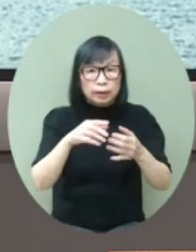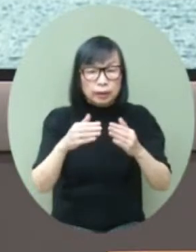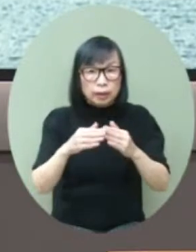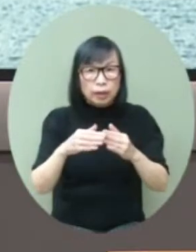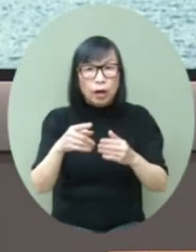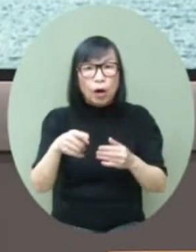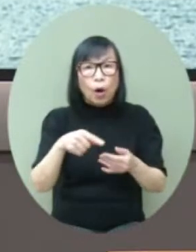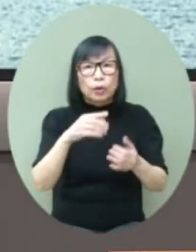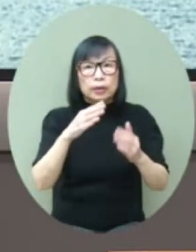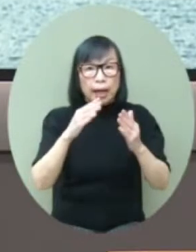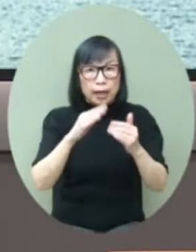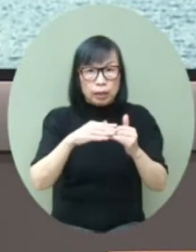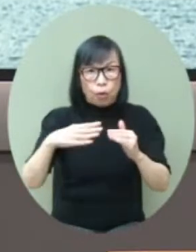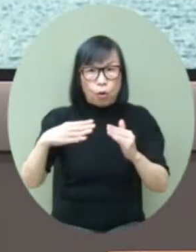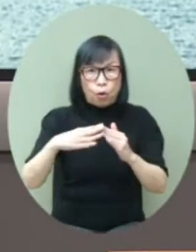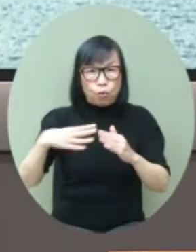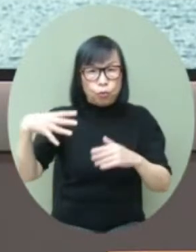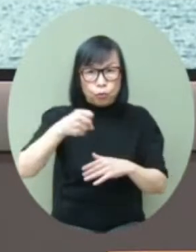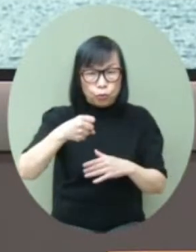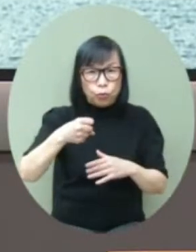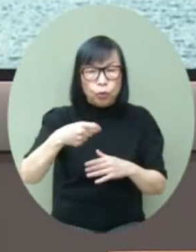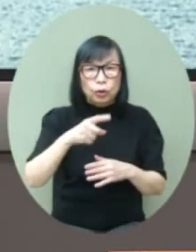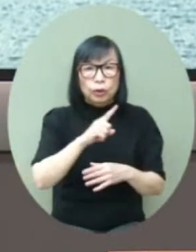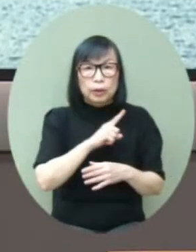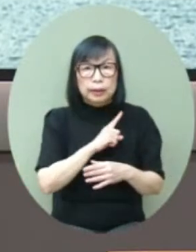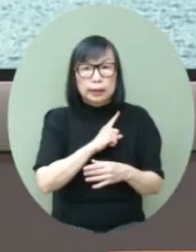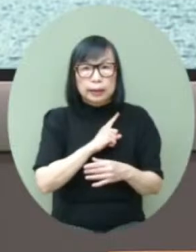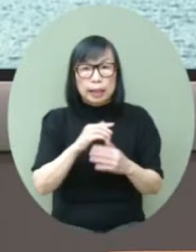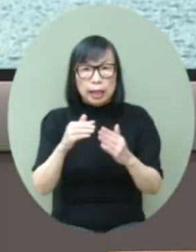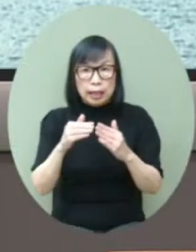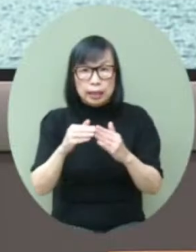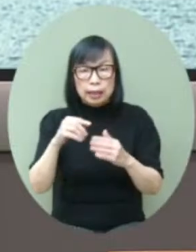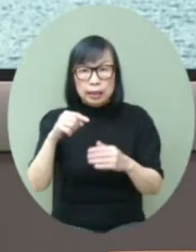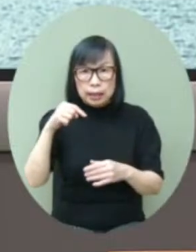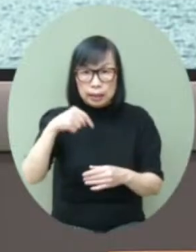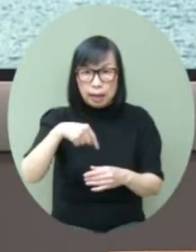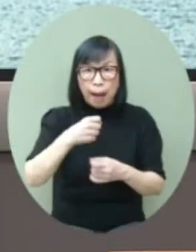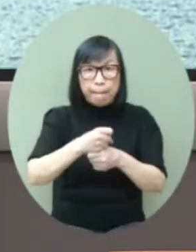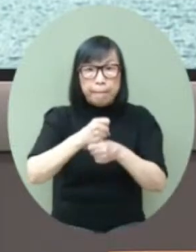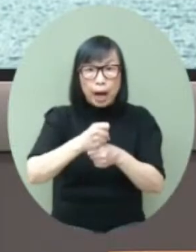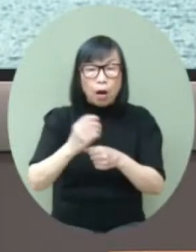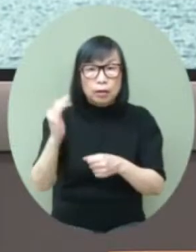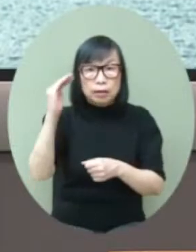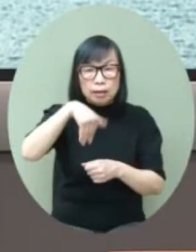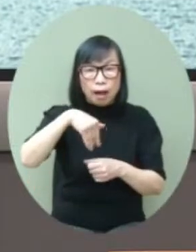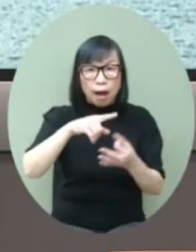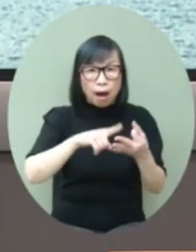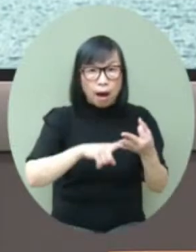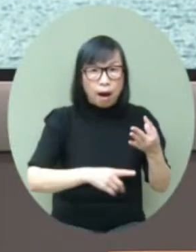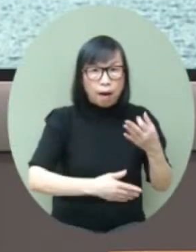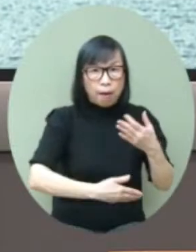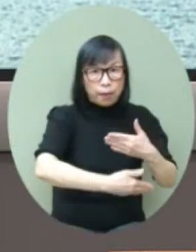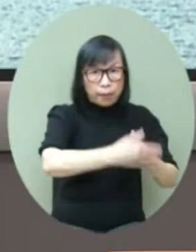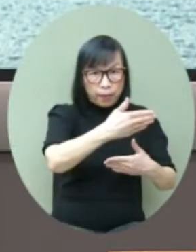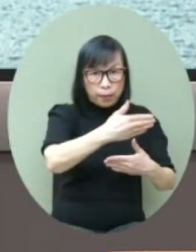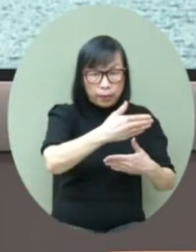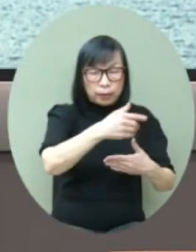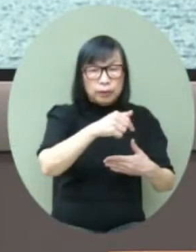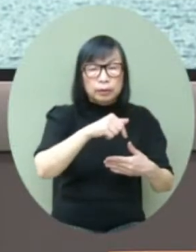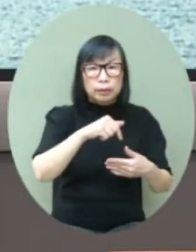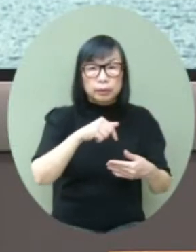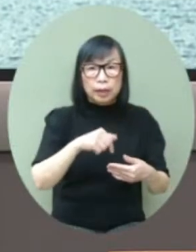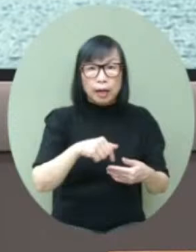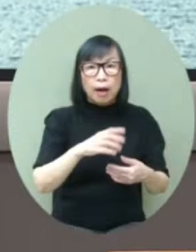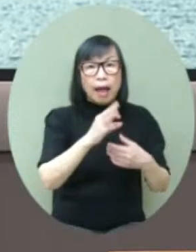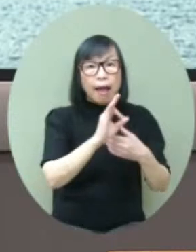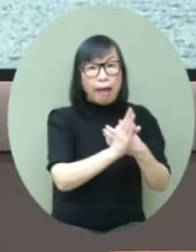living is the owner of who live in Kam Fong